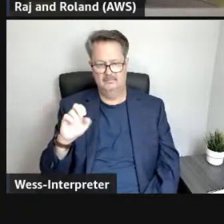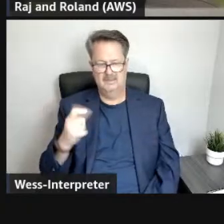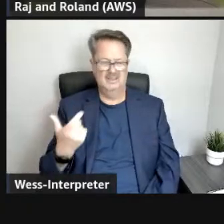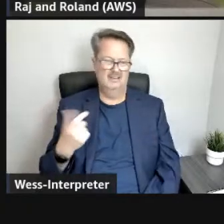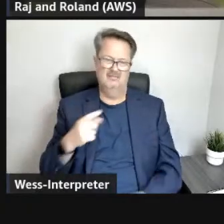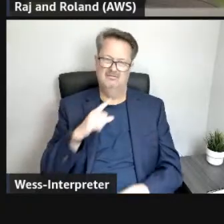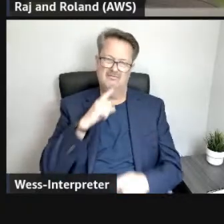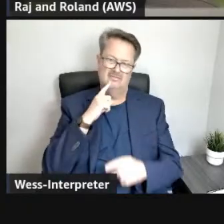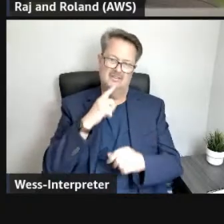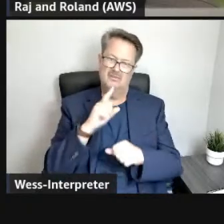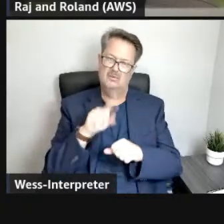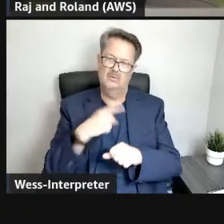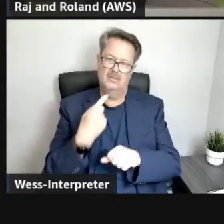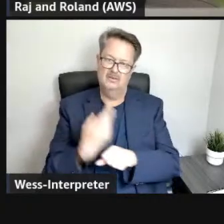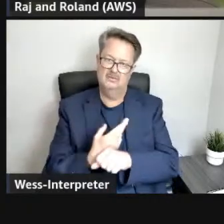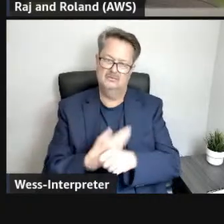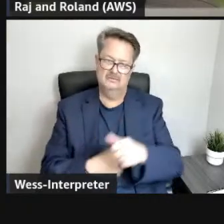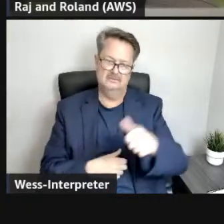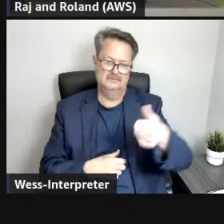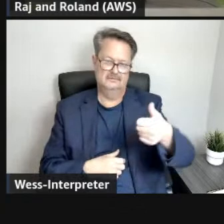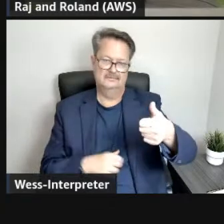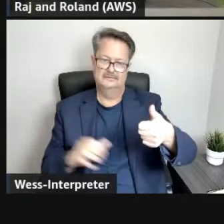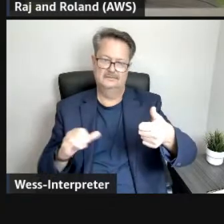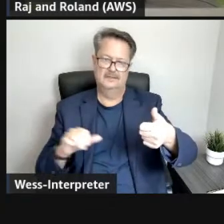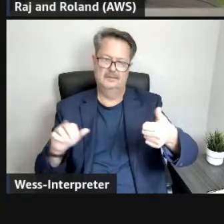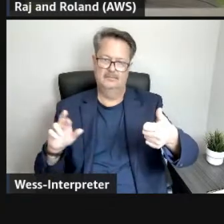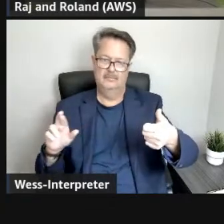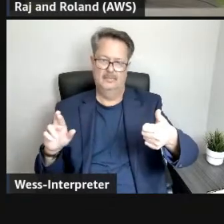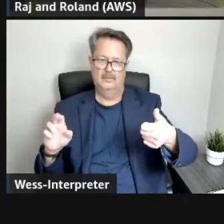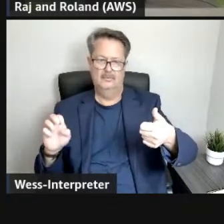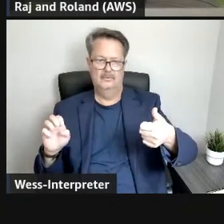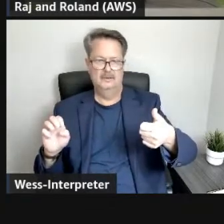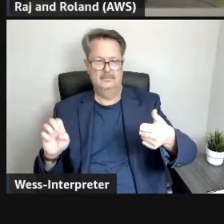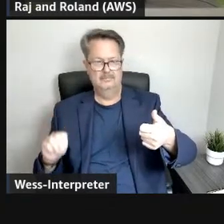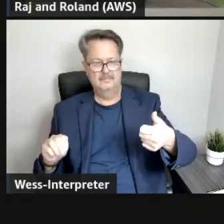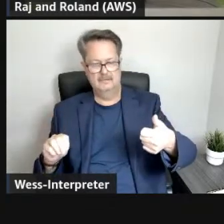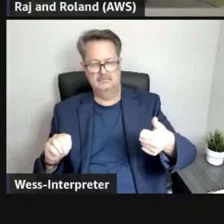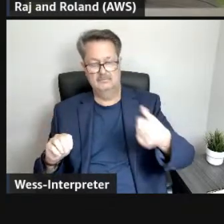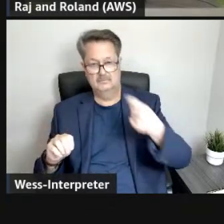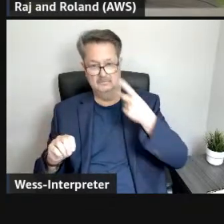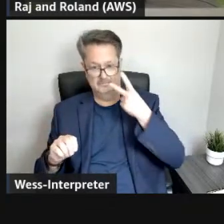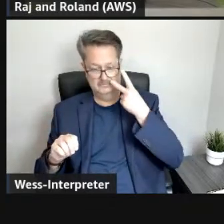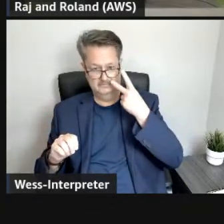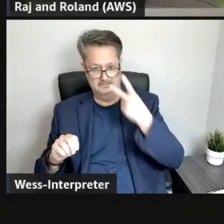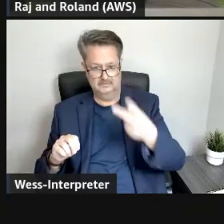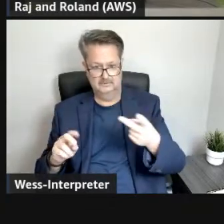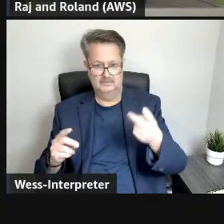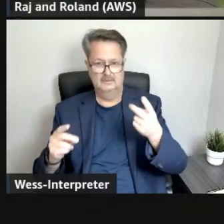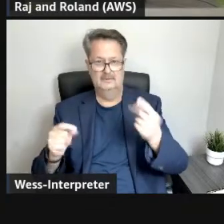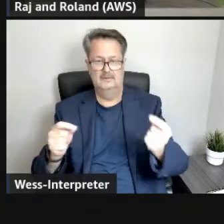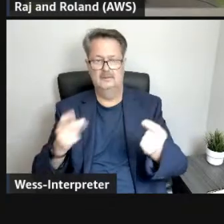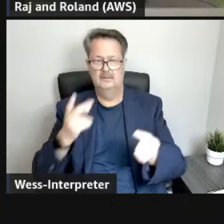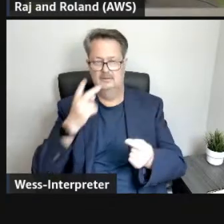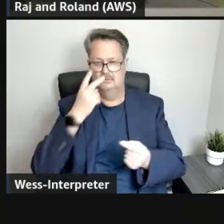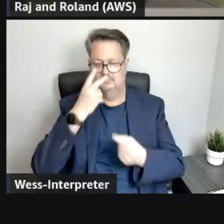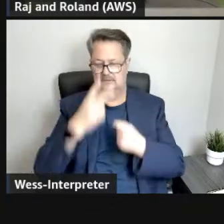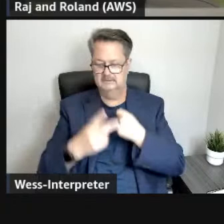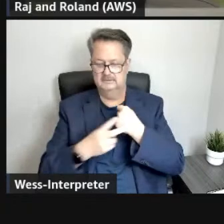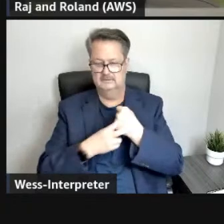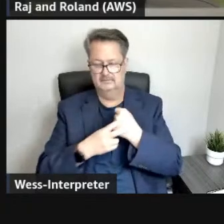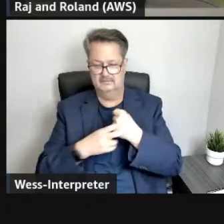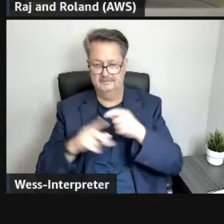10. Similarly with the RAM, right? So you could see here that instantly you see some savings. And so testing